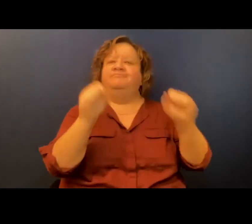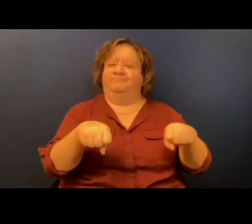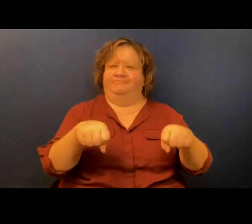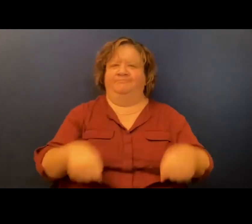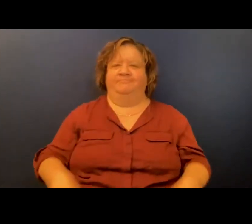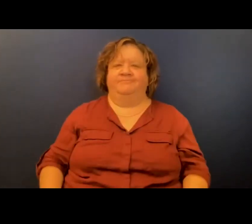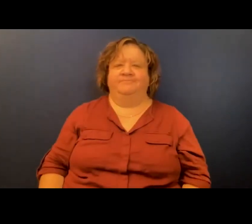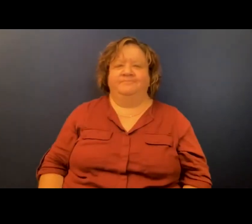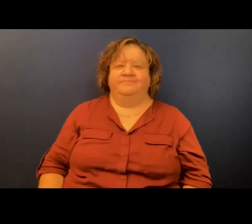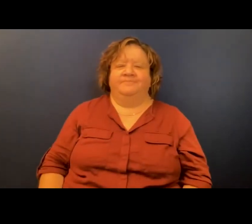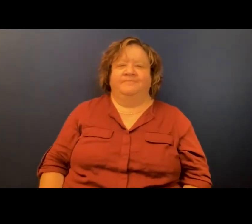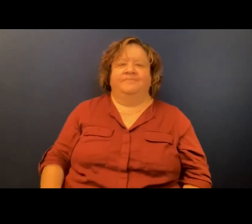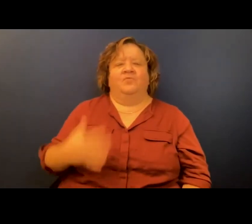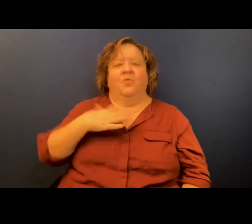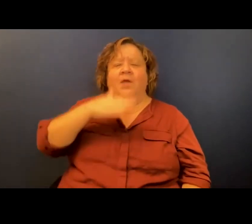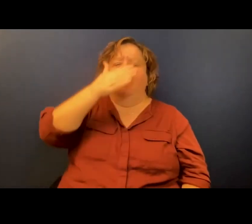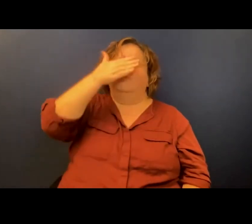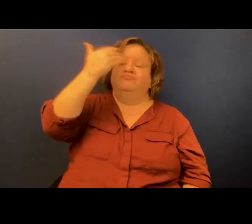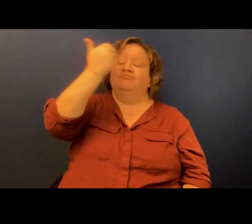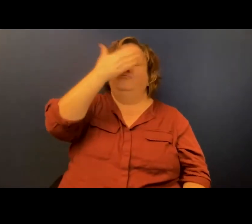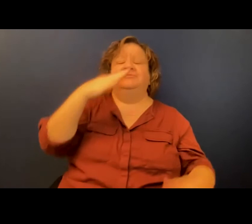to all of us.